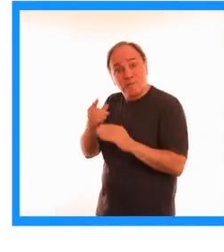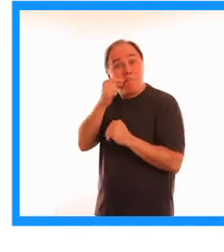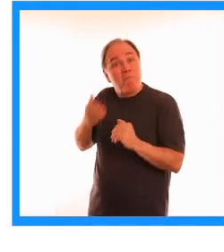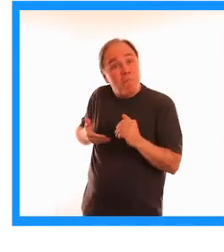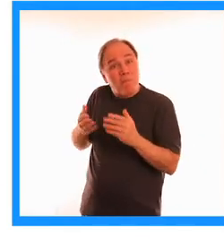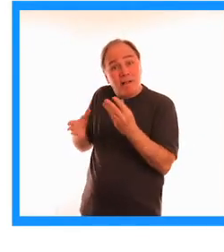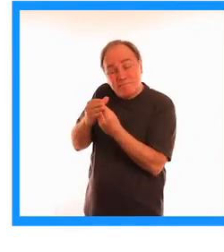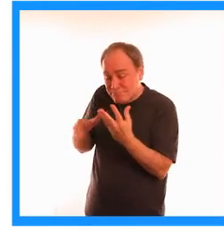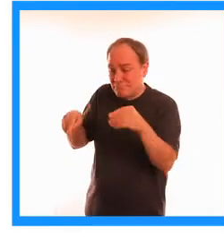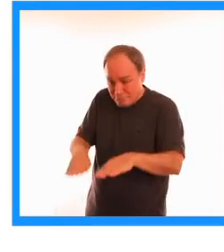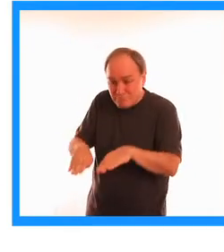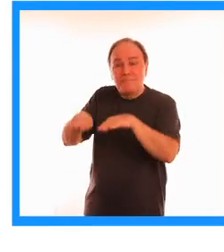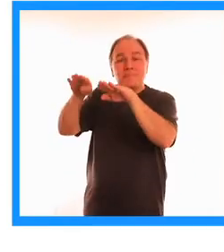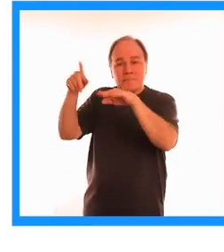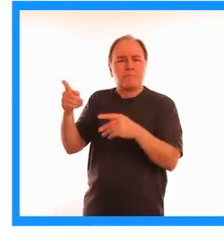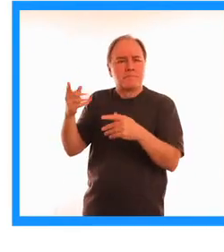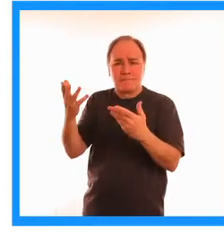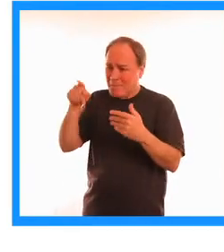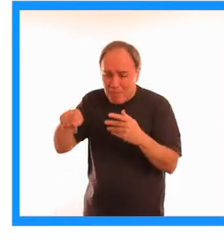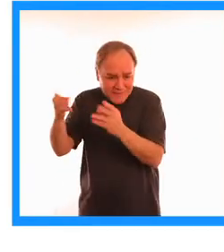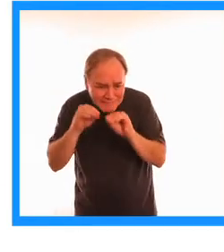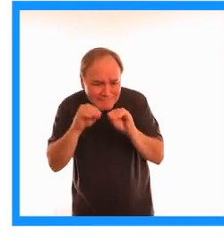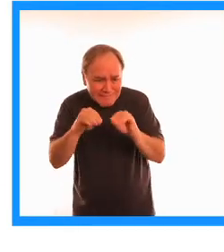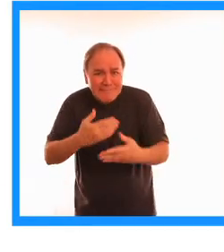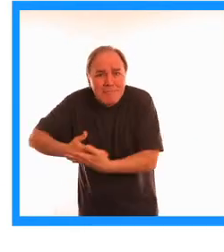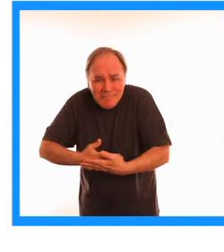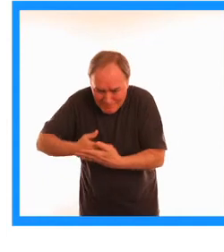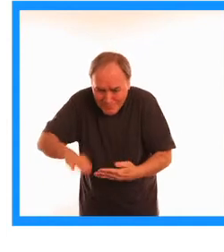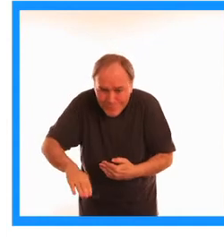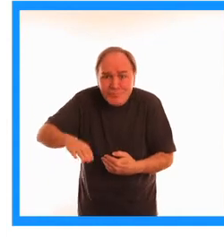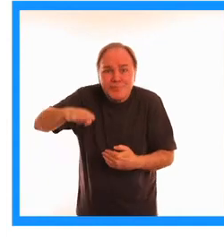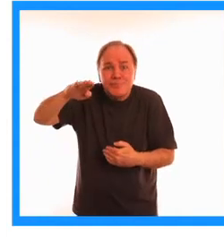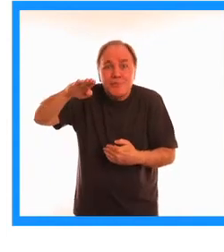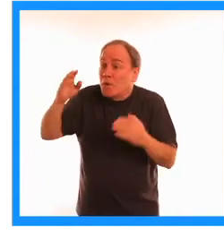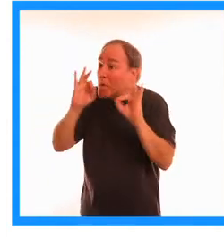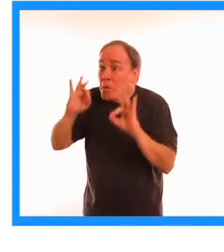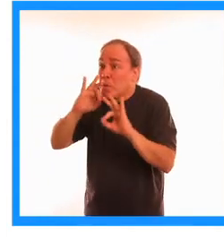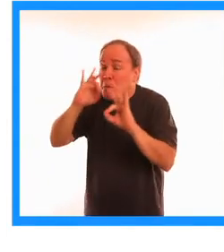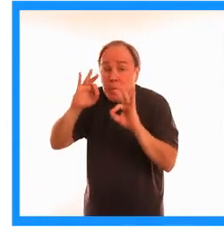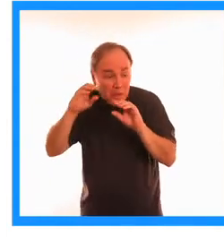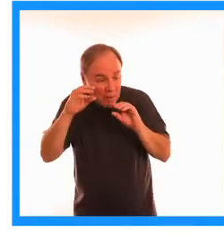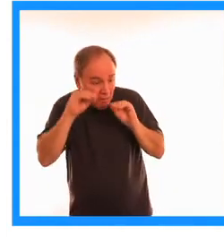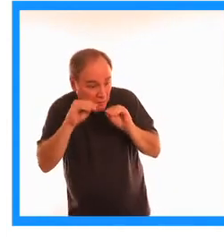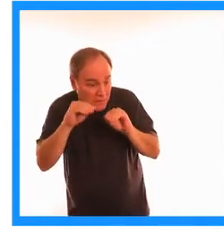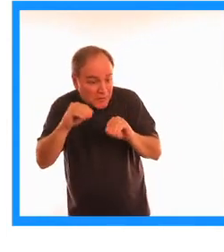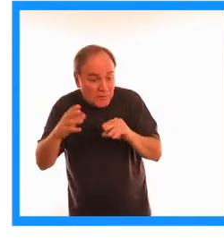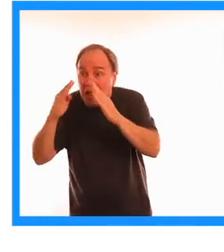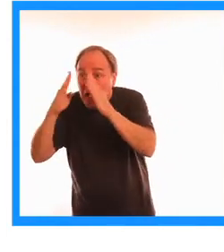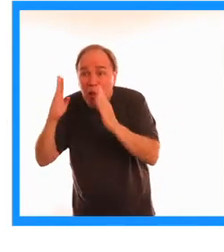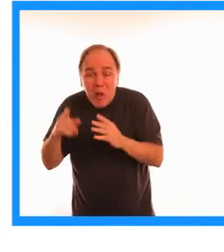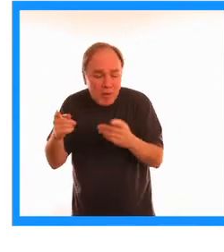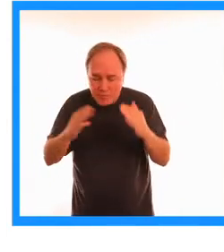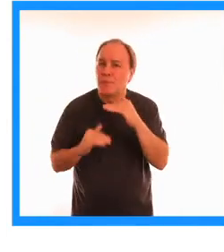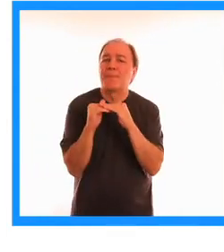call on specialist help when the needs are beyond their expertise. These specialists are in short supply, especially in such low-income areas